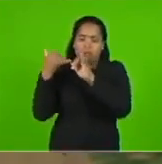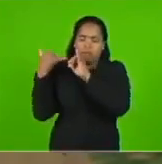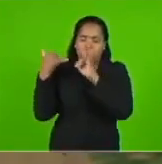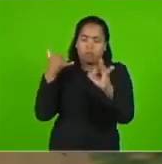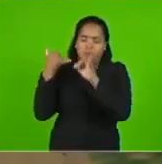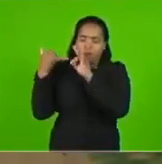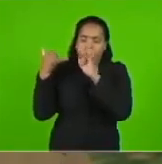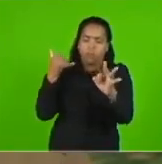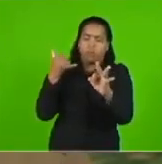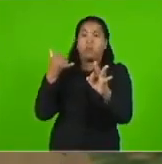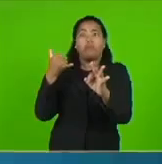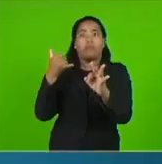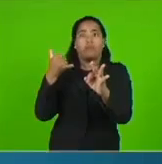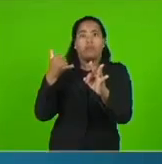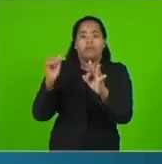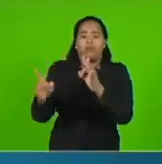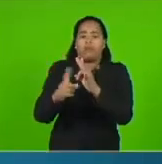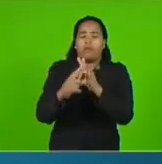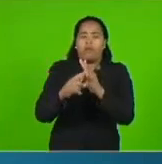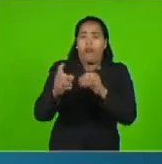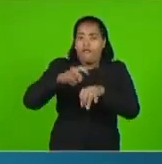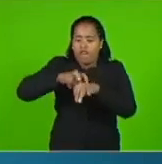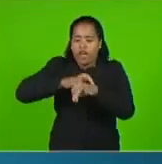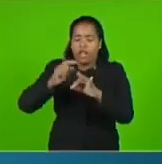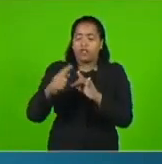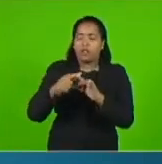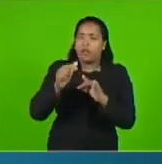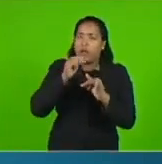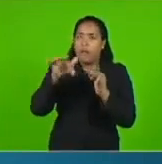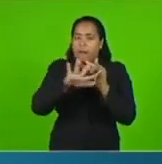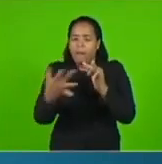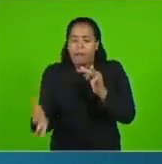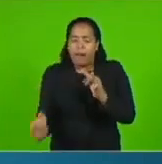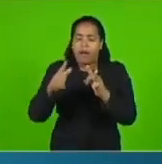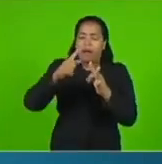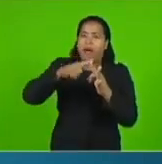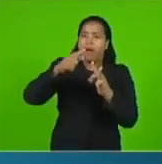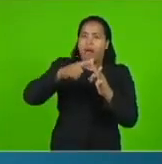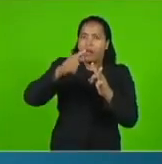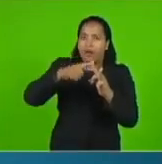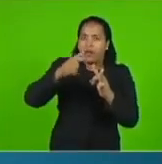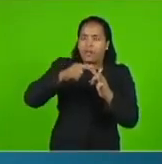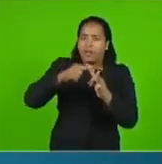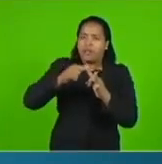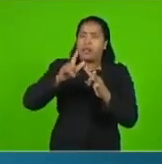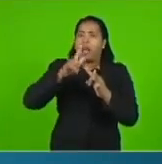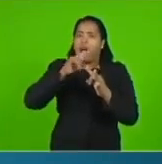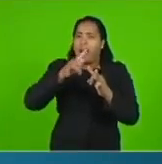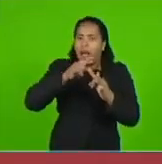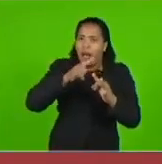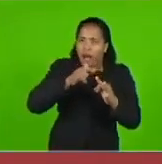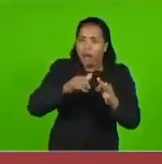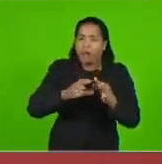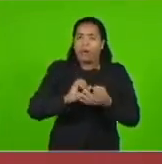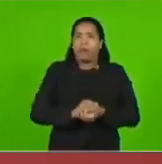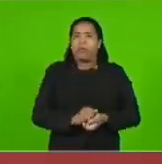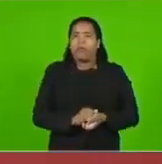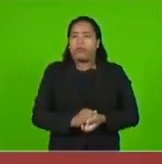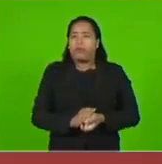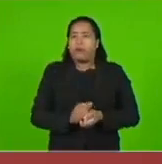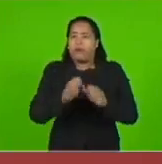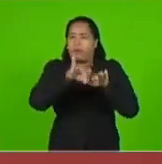the first and second and third sounded. The first against the rivers, and the other against the sea, and the